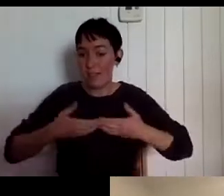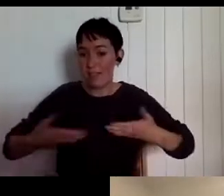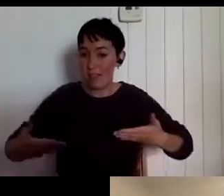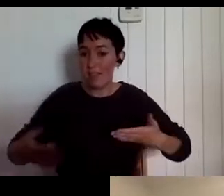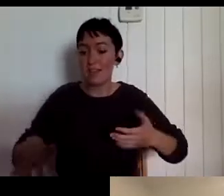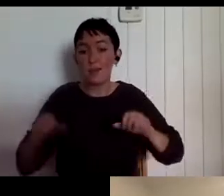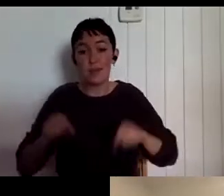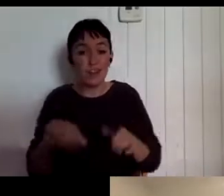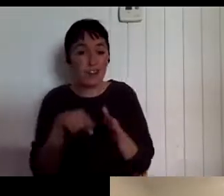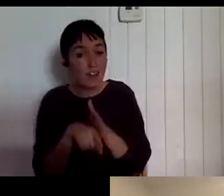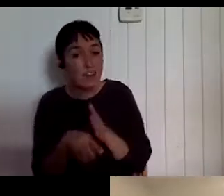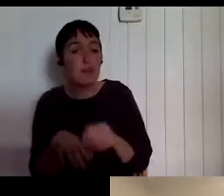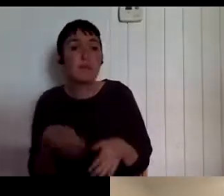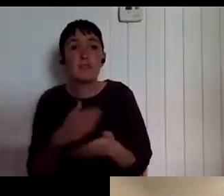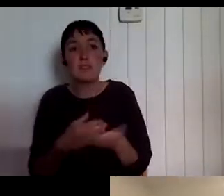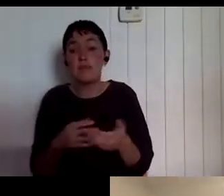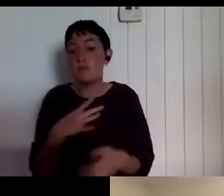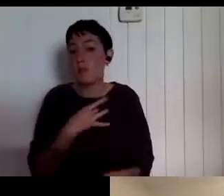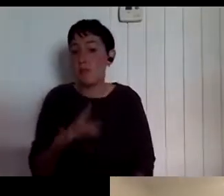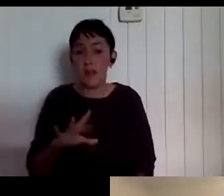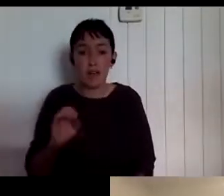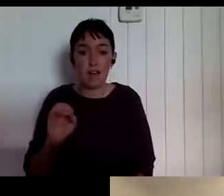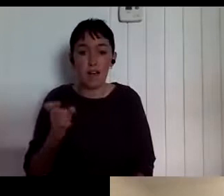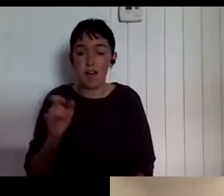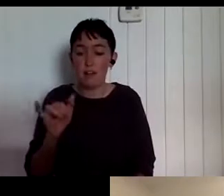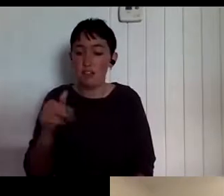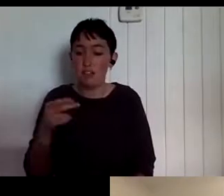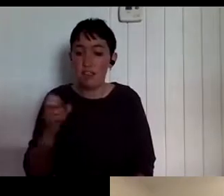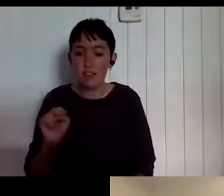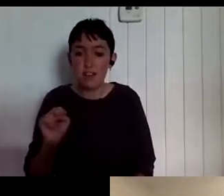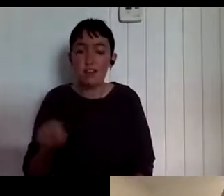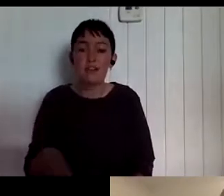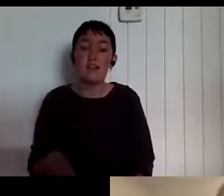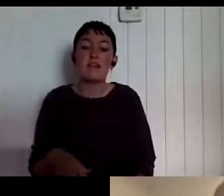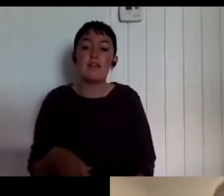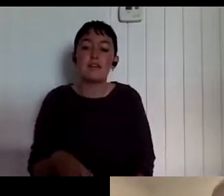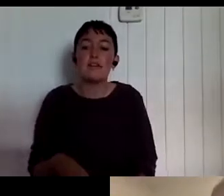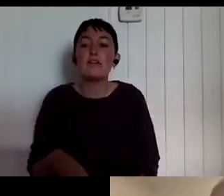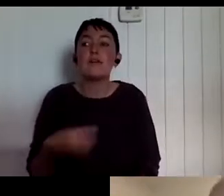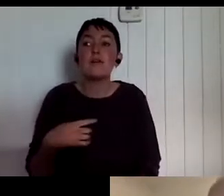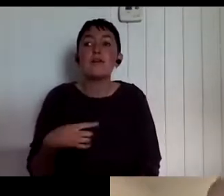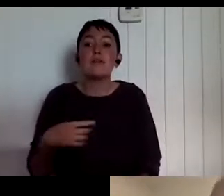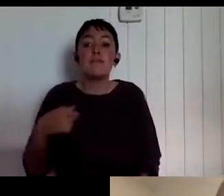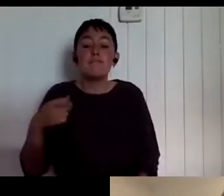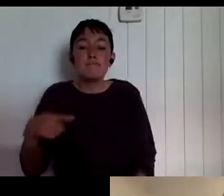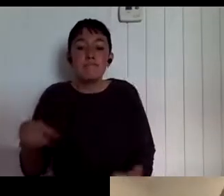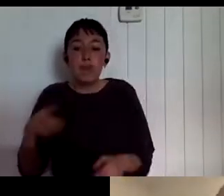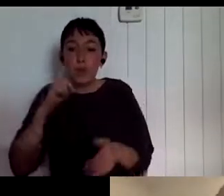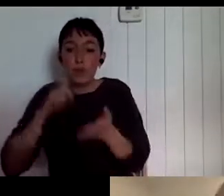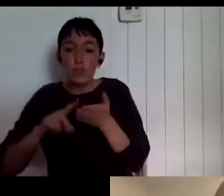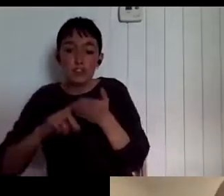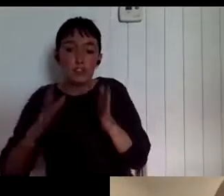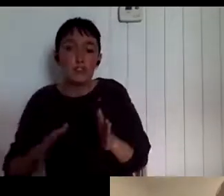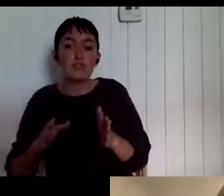oxygen, and they've actually even started to do genetic engineering. So like they'll be like, here's a